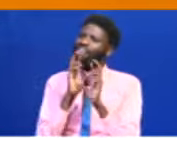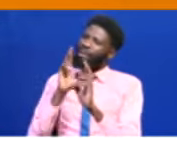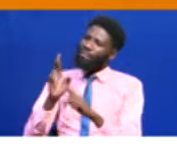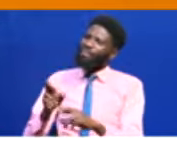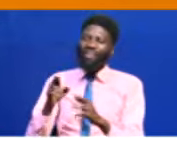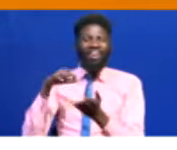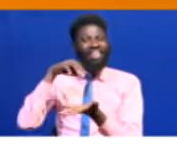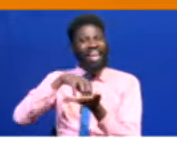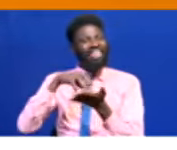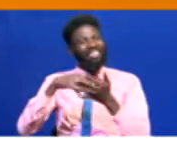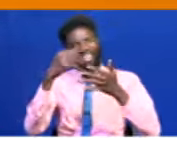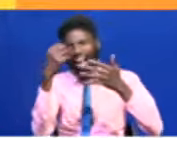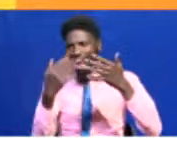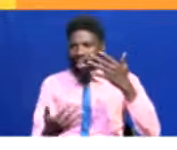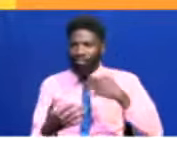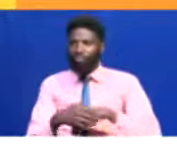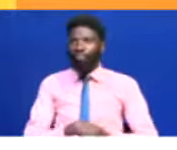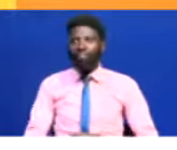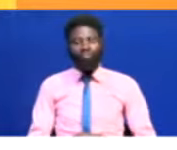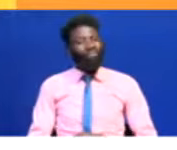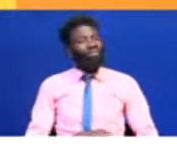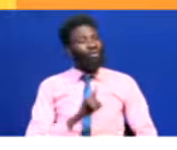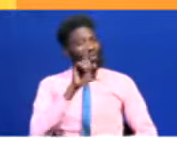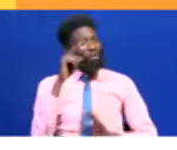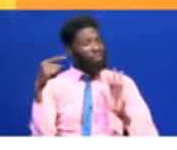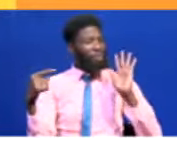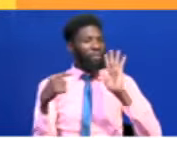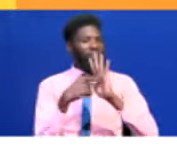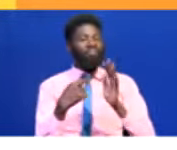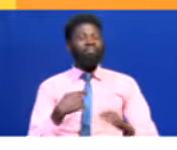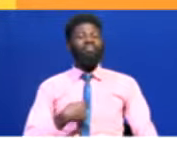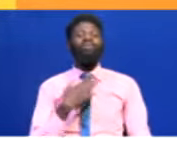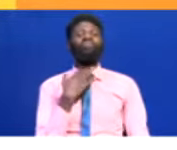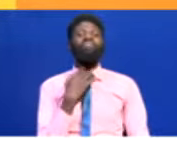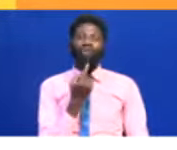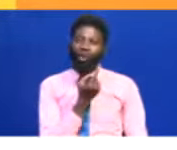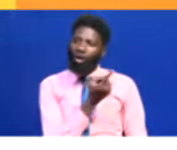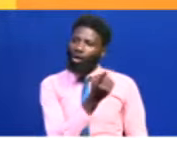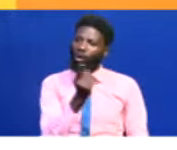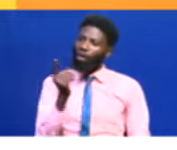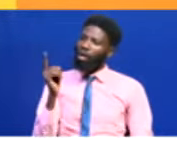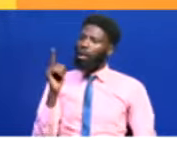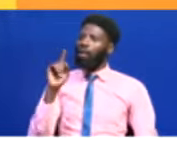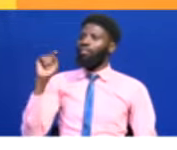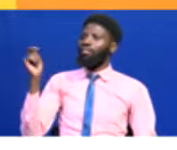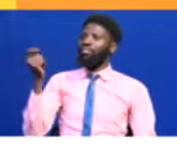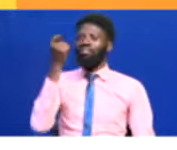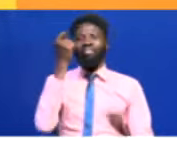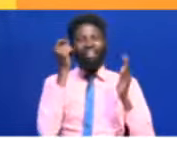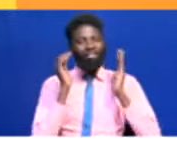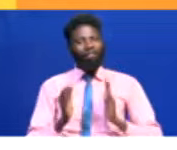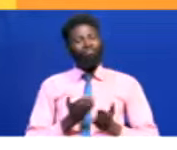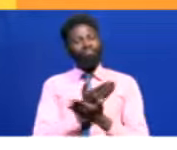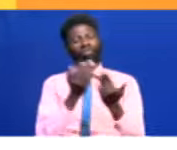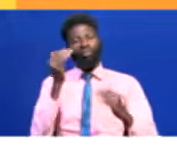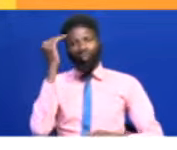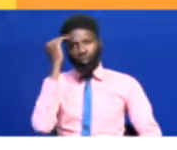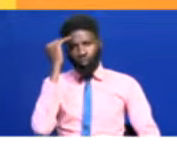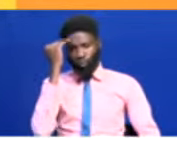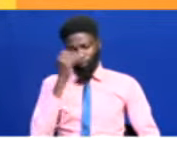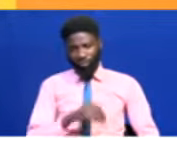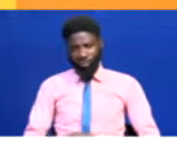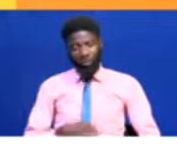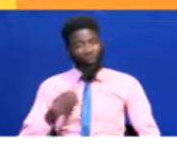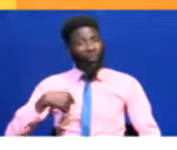cetera. One thing I want all Kenyans to know is that we have shortage of